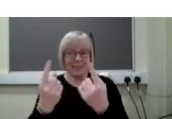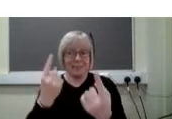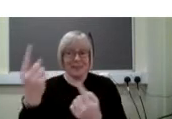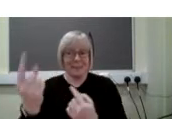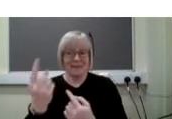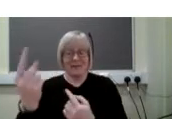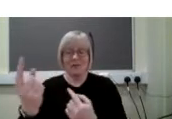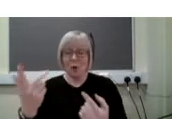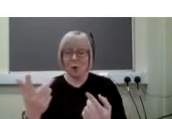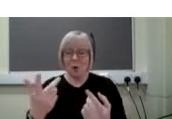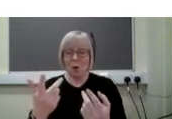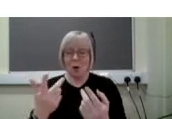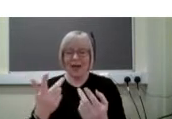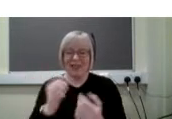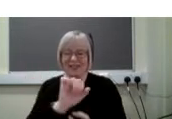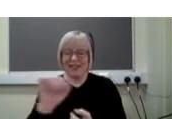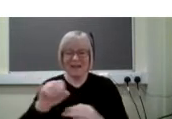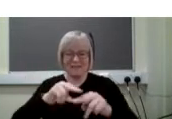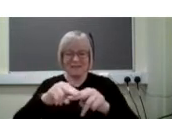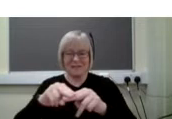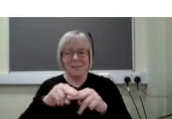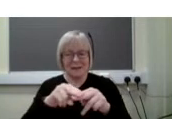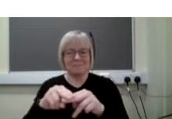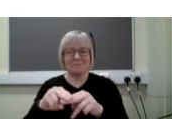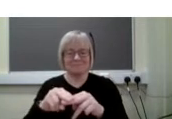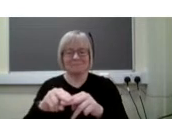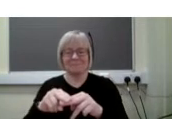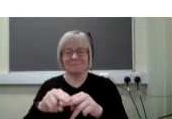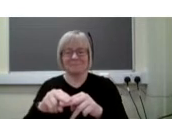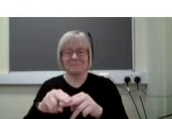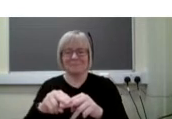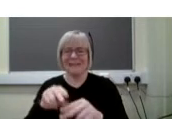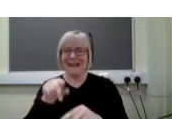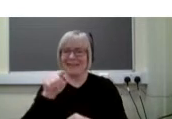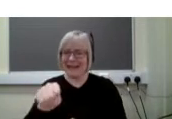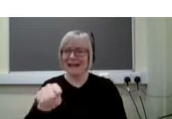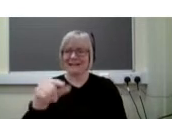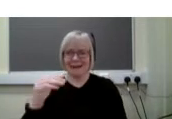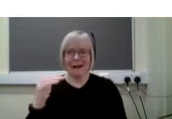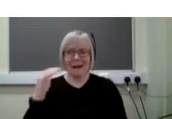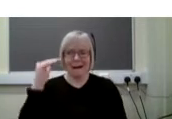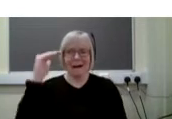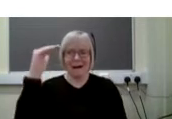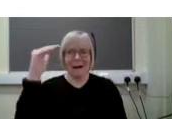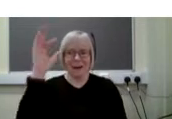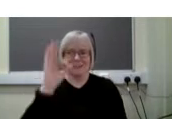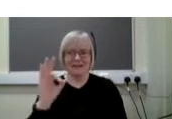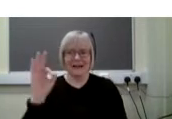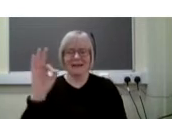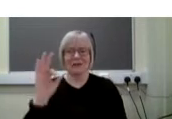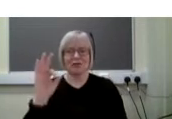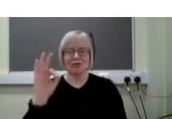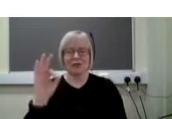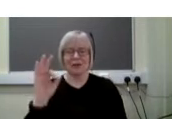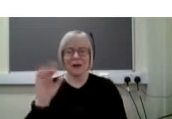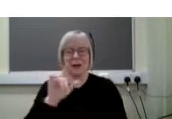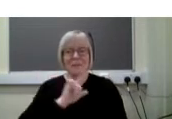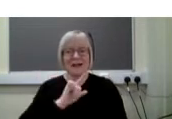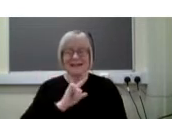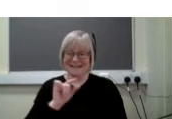household. So that is actually quite high if you think that this particular